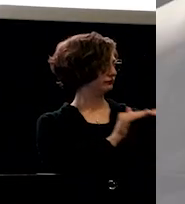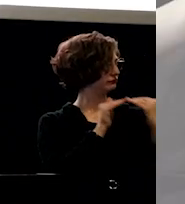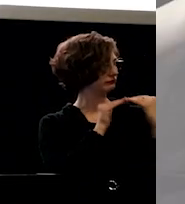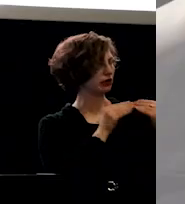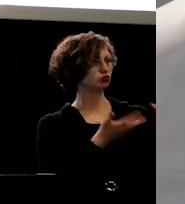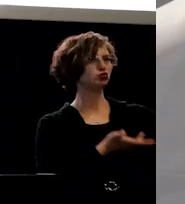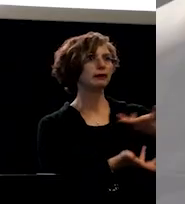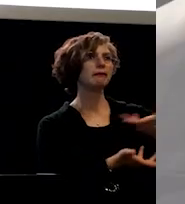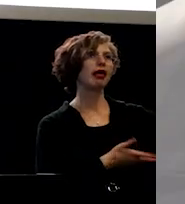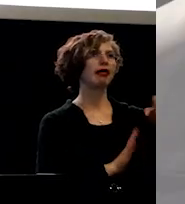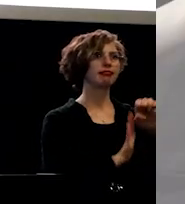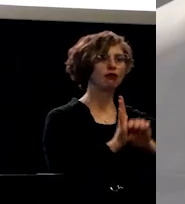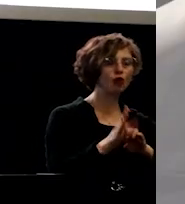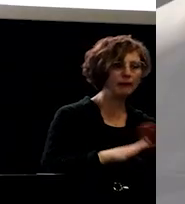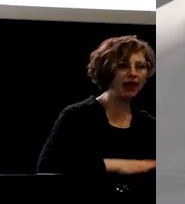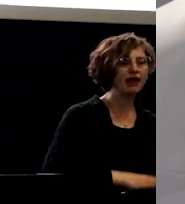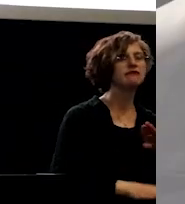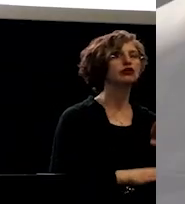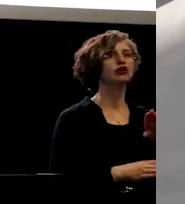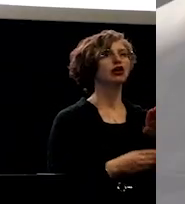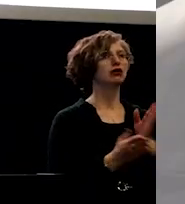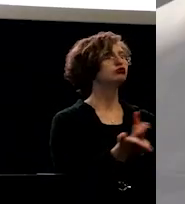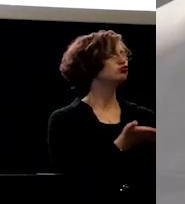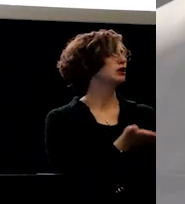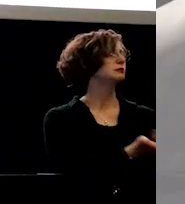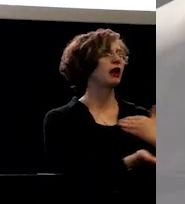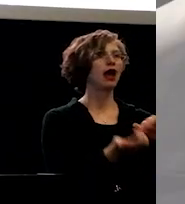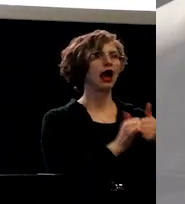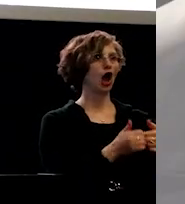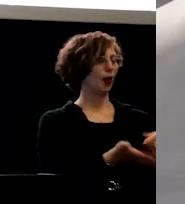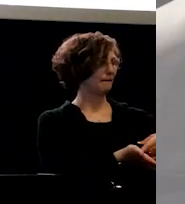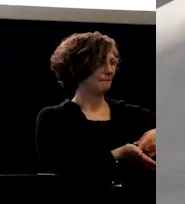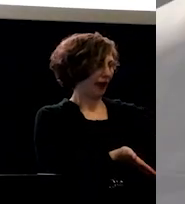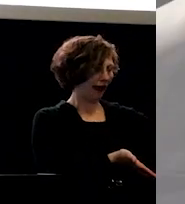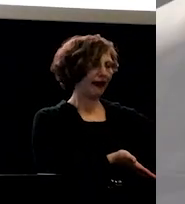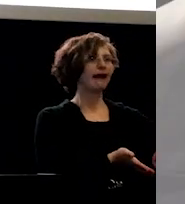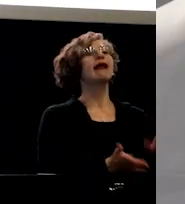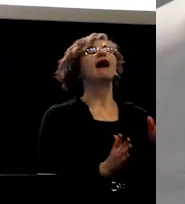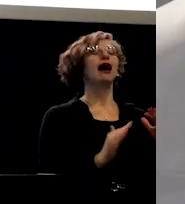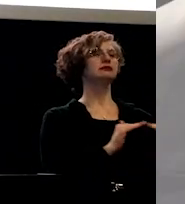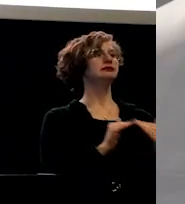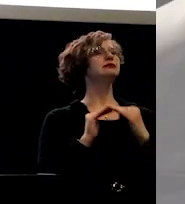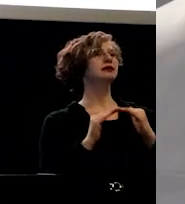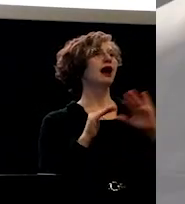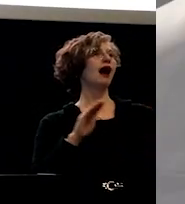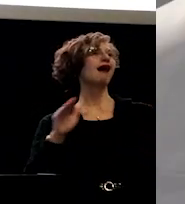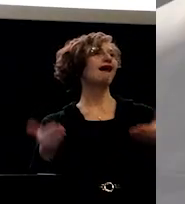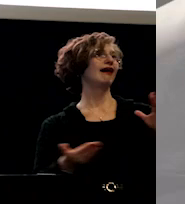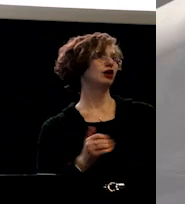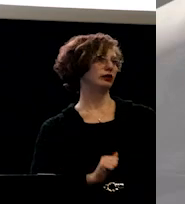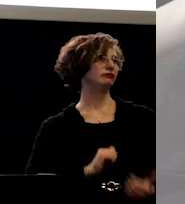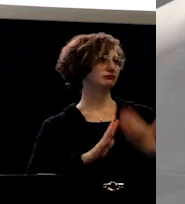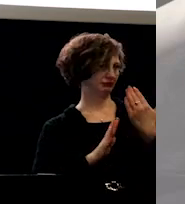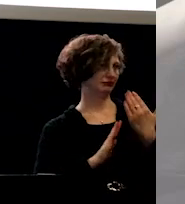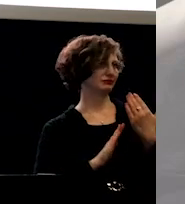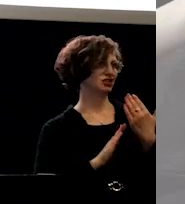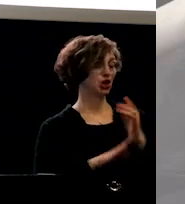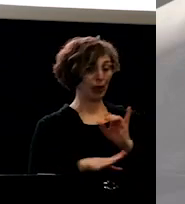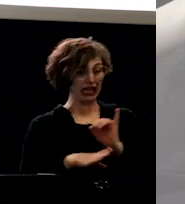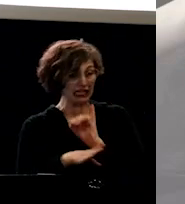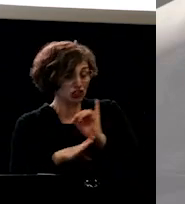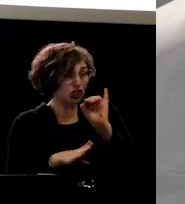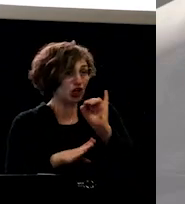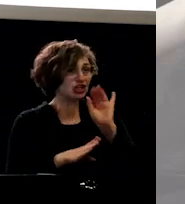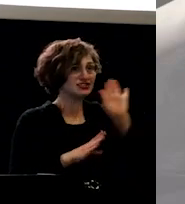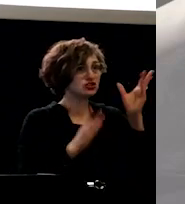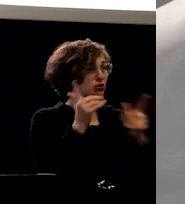pay transparency, and equitable hiring practices, making sure that everyone from interns to creative directors is treated with dignity